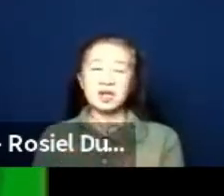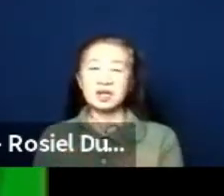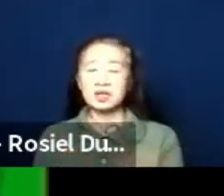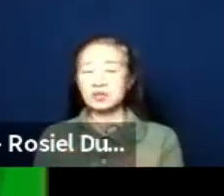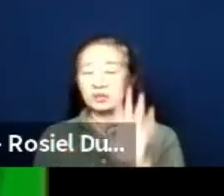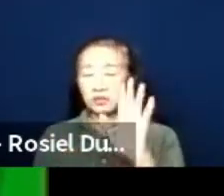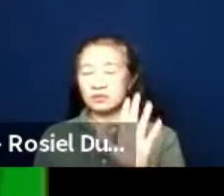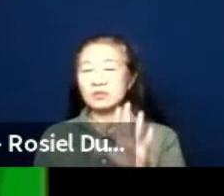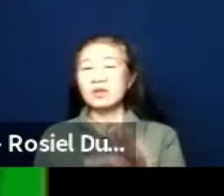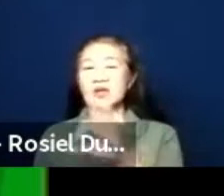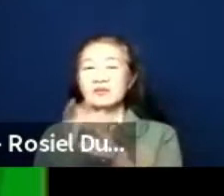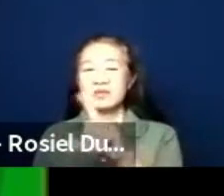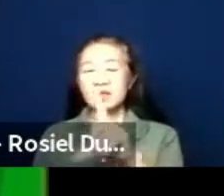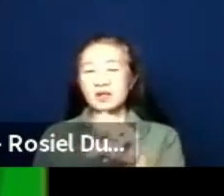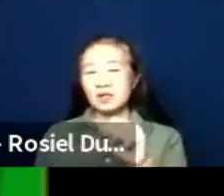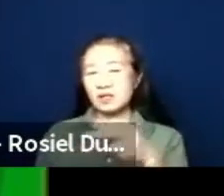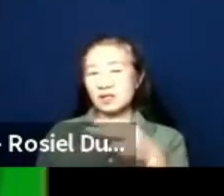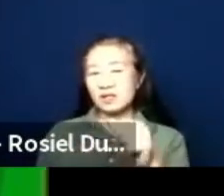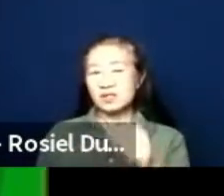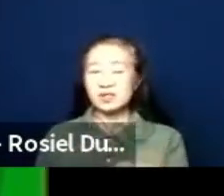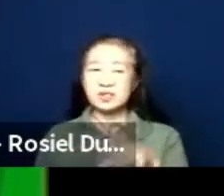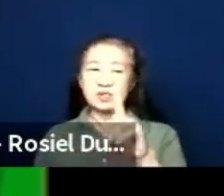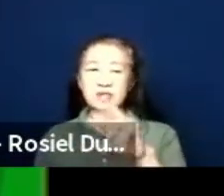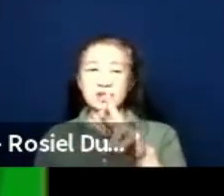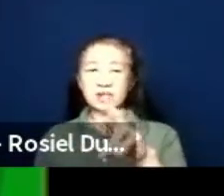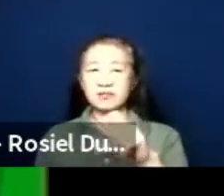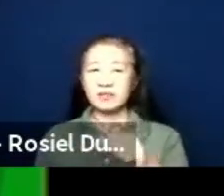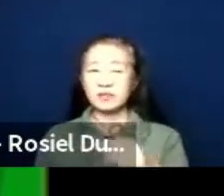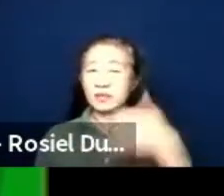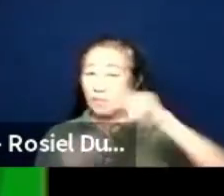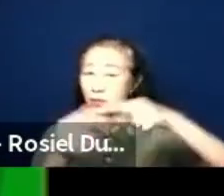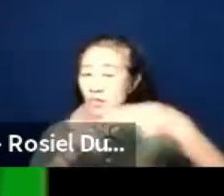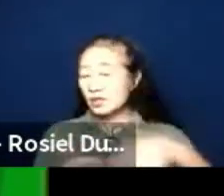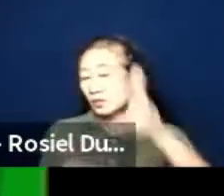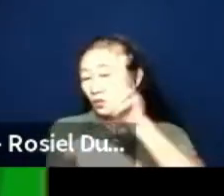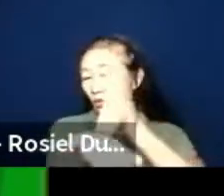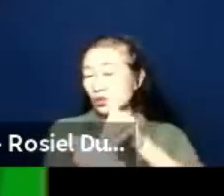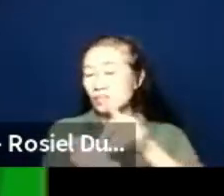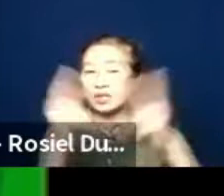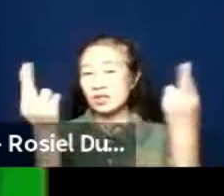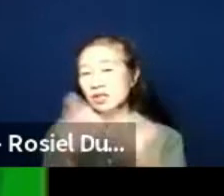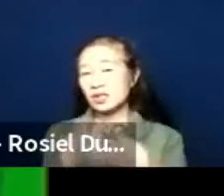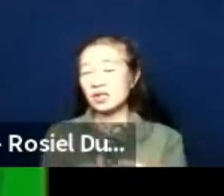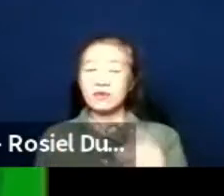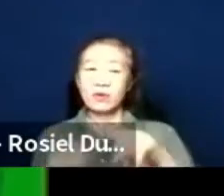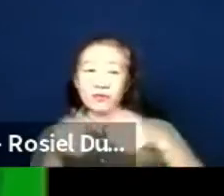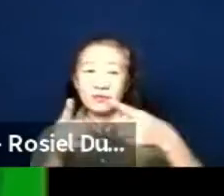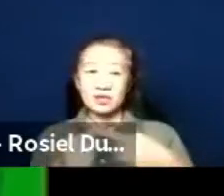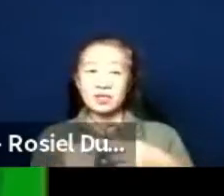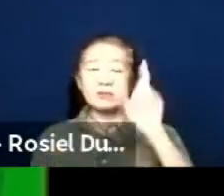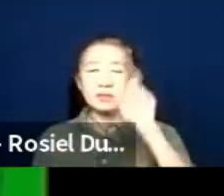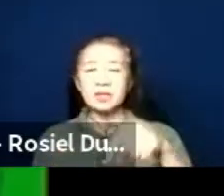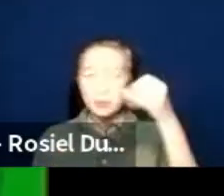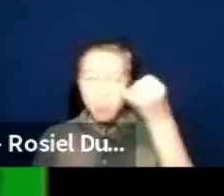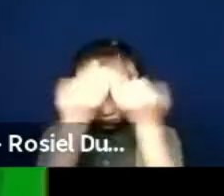email. Next, contact information for doctors, relatives, or friends who should be notified if you are hurt, or